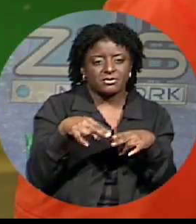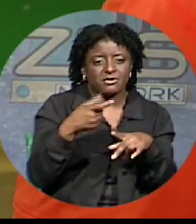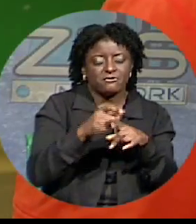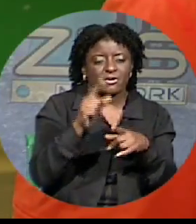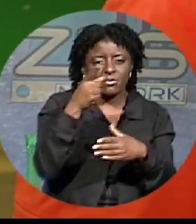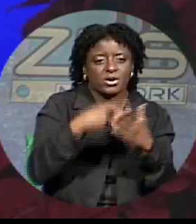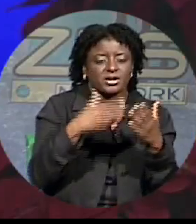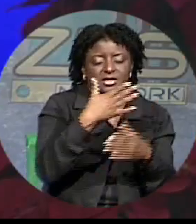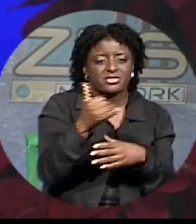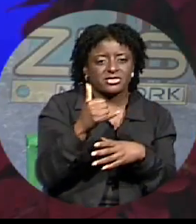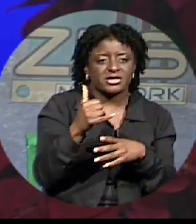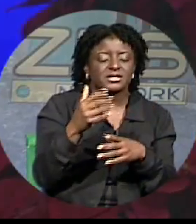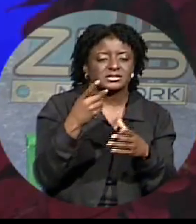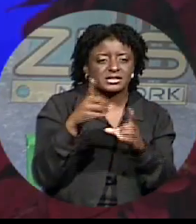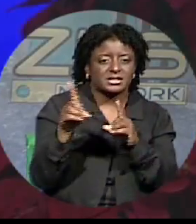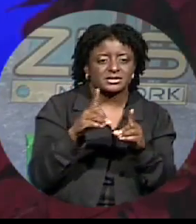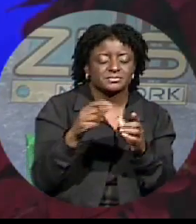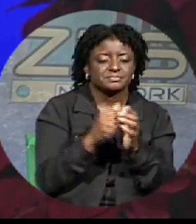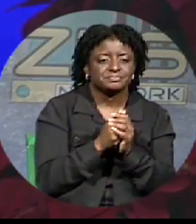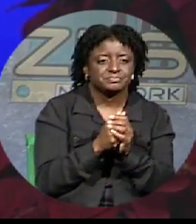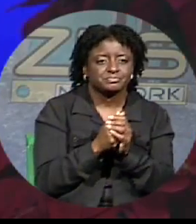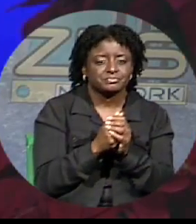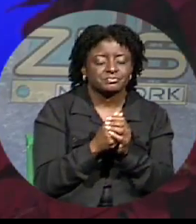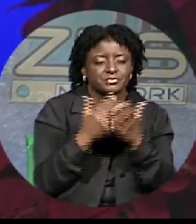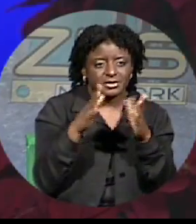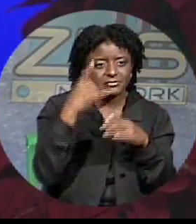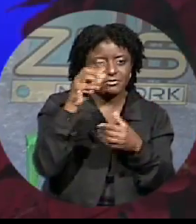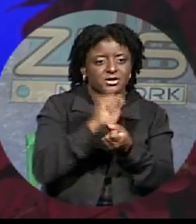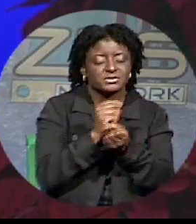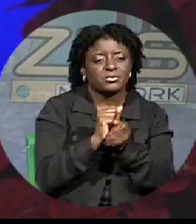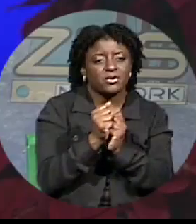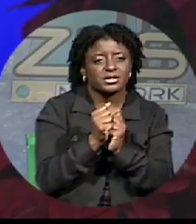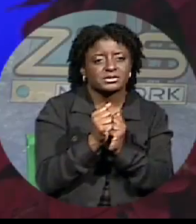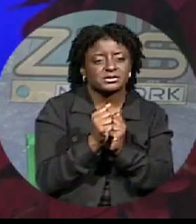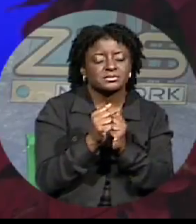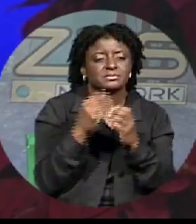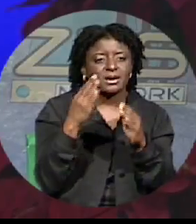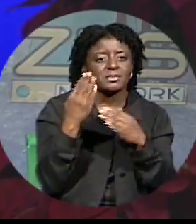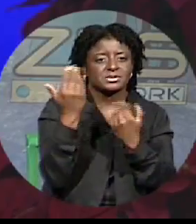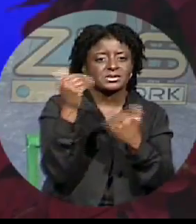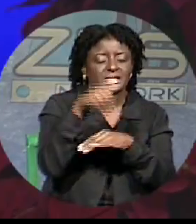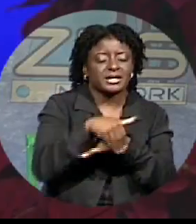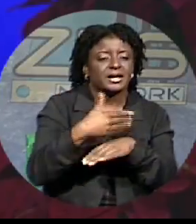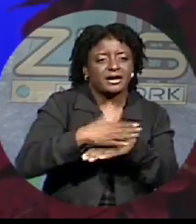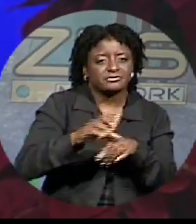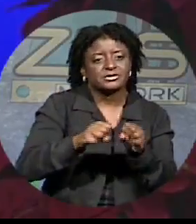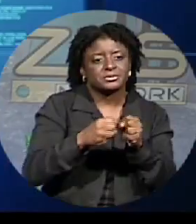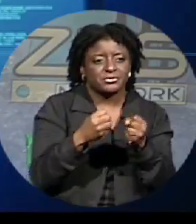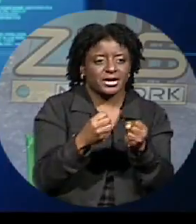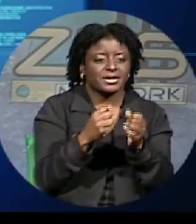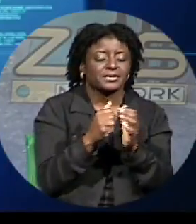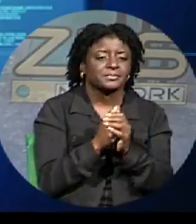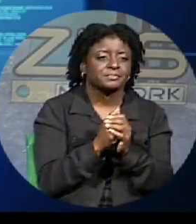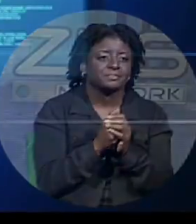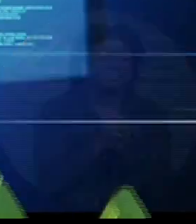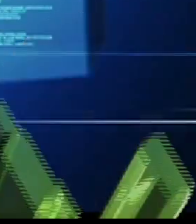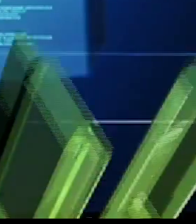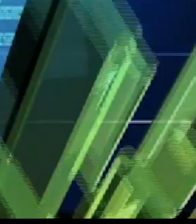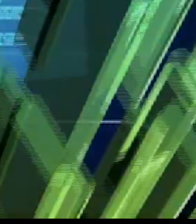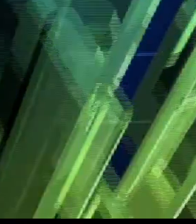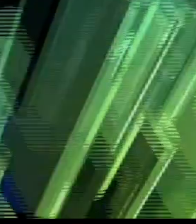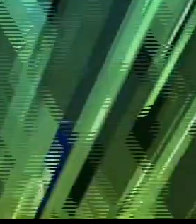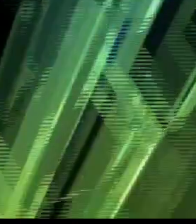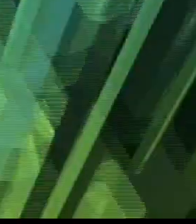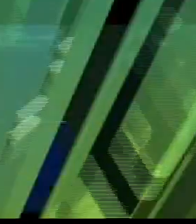during the year so far. And that will do it for sports. Stay tuned. The Bahamas Tonight comes back after the break. This is ZNS